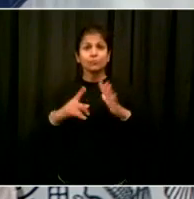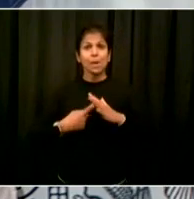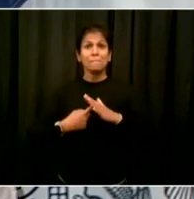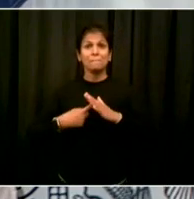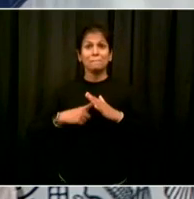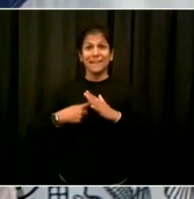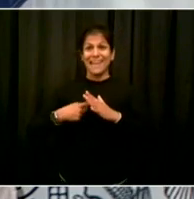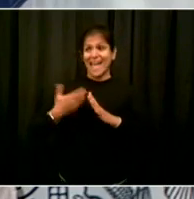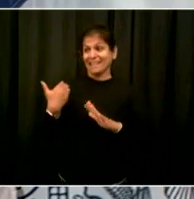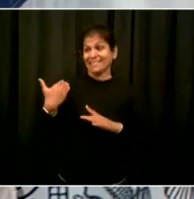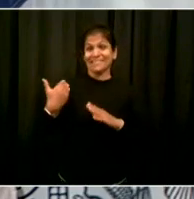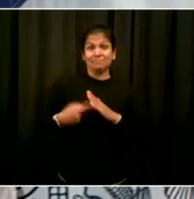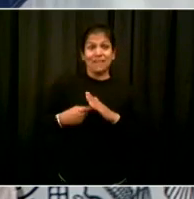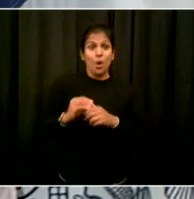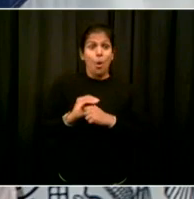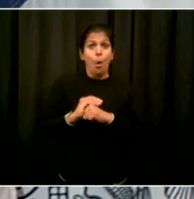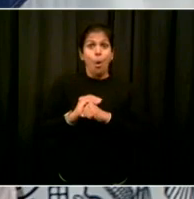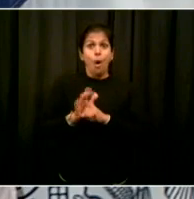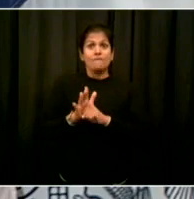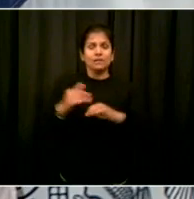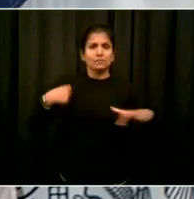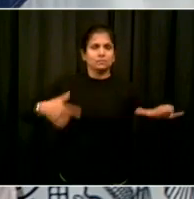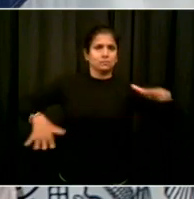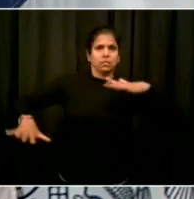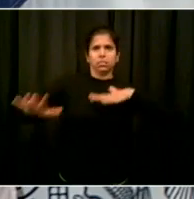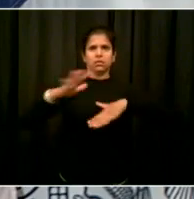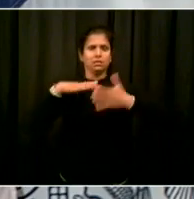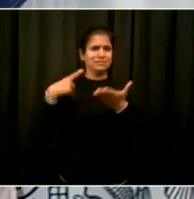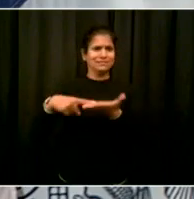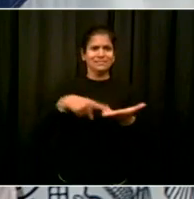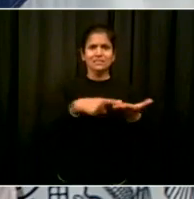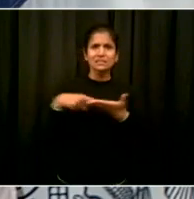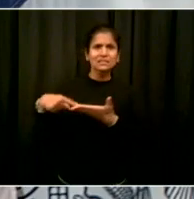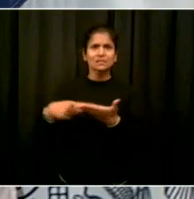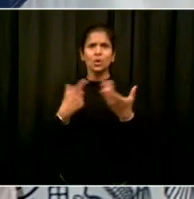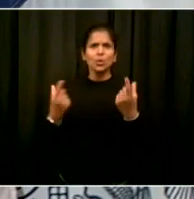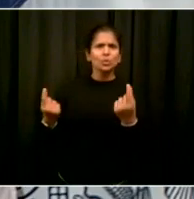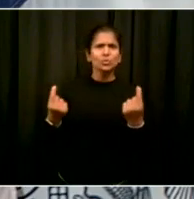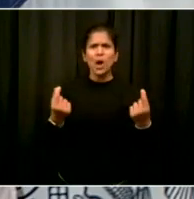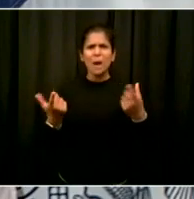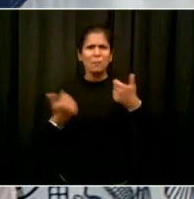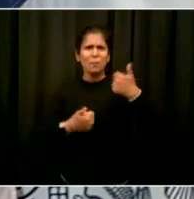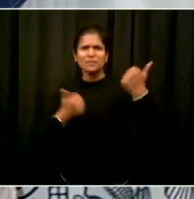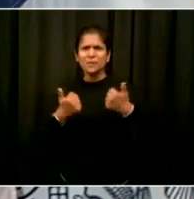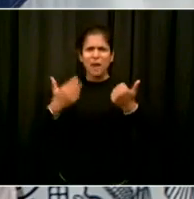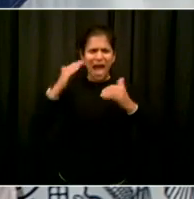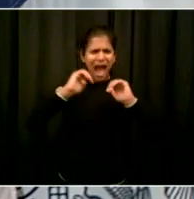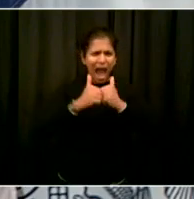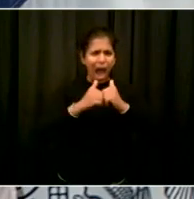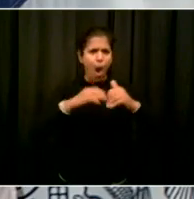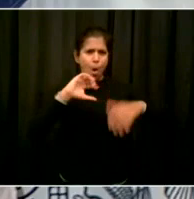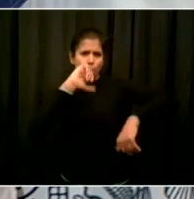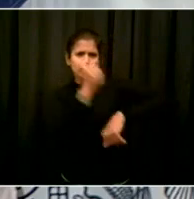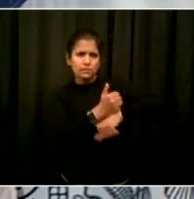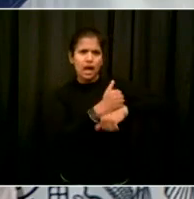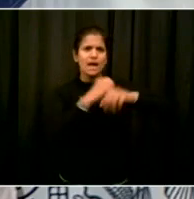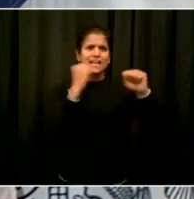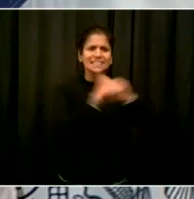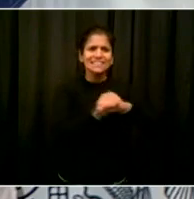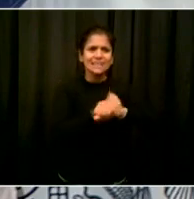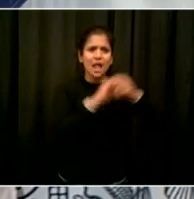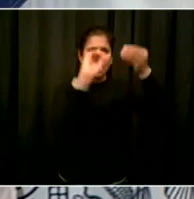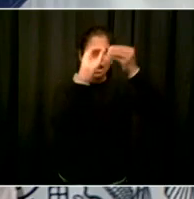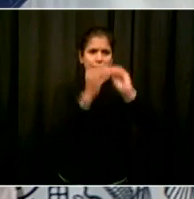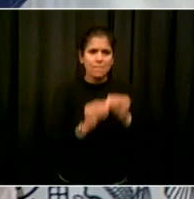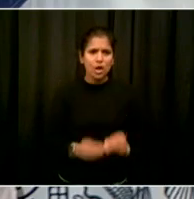the best way to inform the people, the best indicators. You know, our indicators evolved over time. But what was always clear is you couldn't just look at